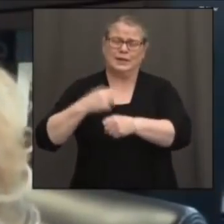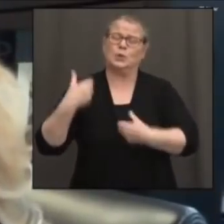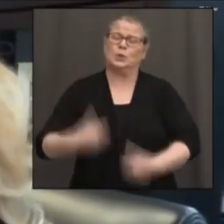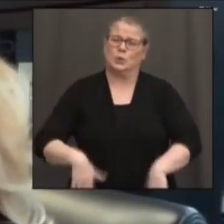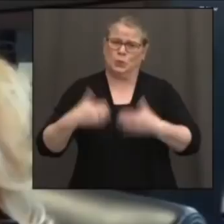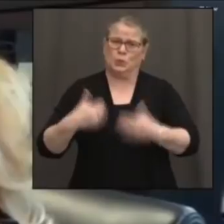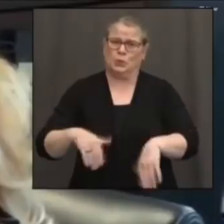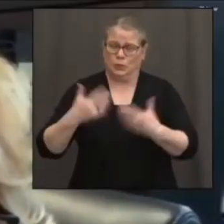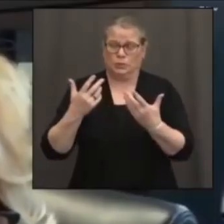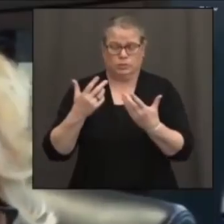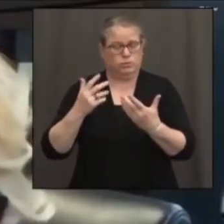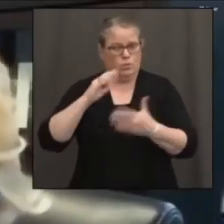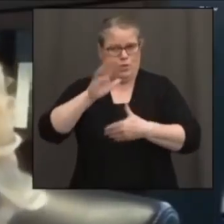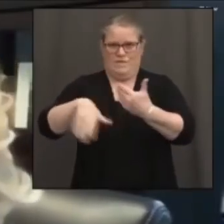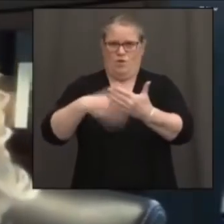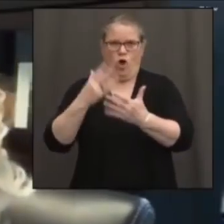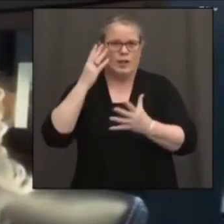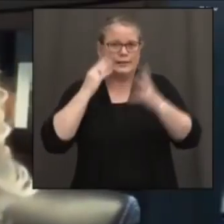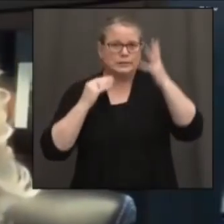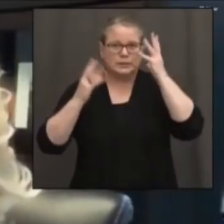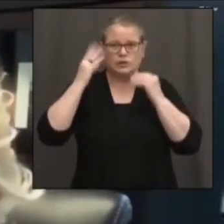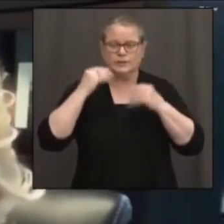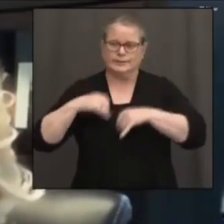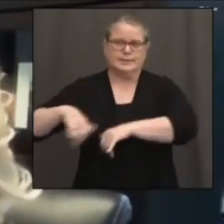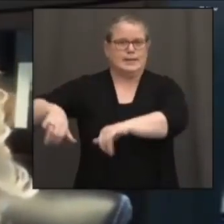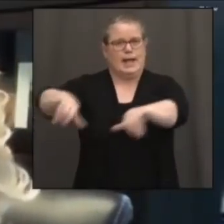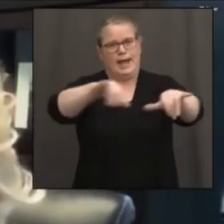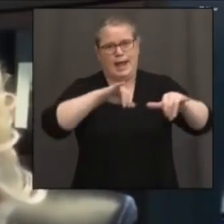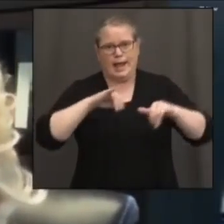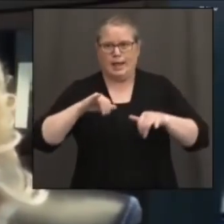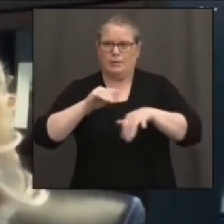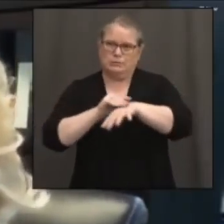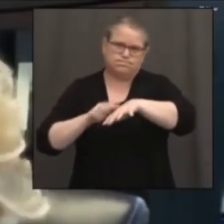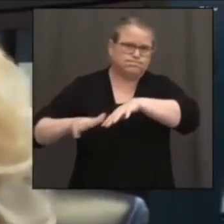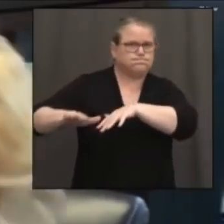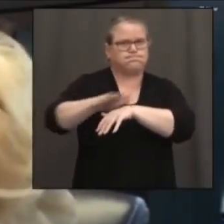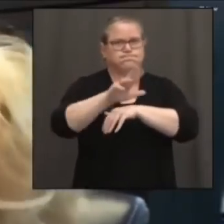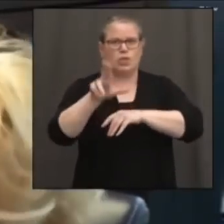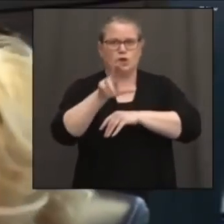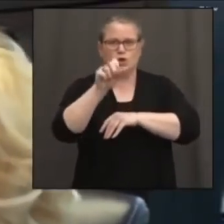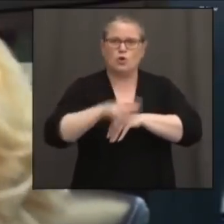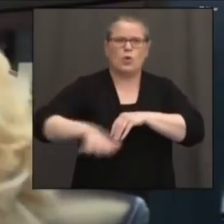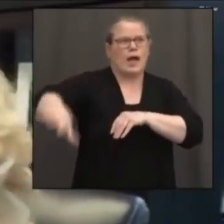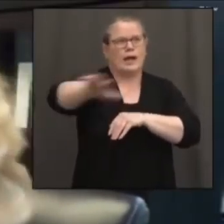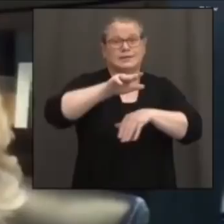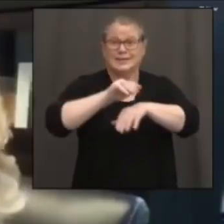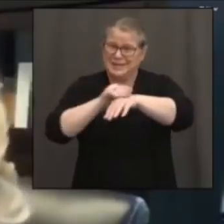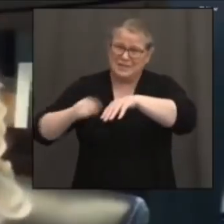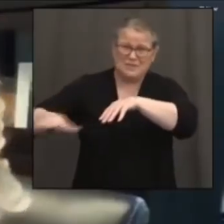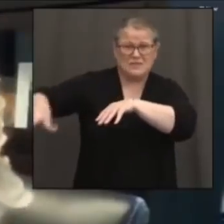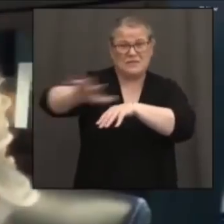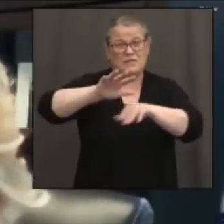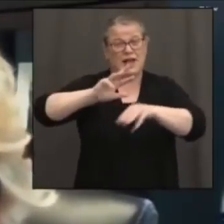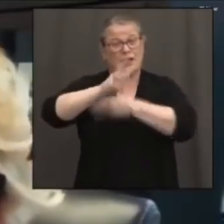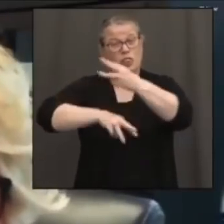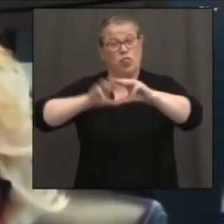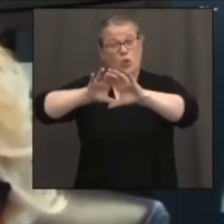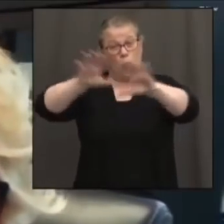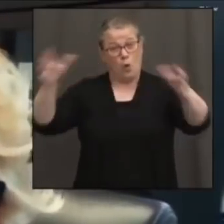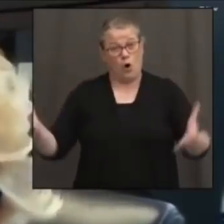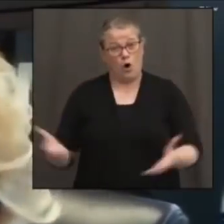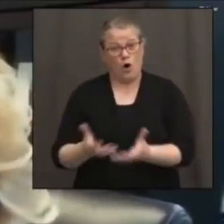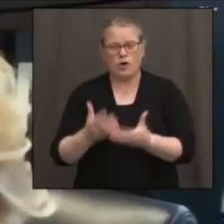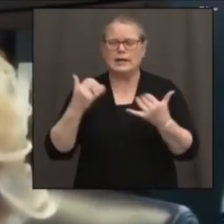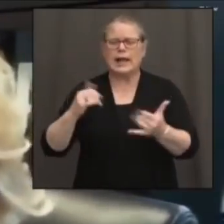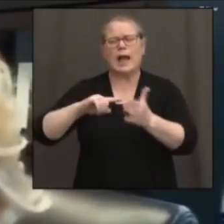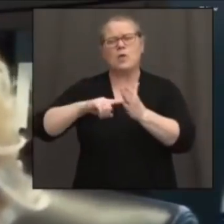and the world. And now as we're kind of coming out of it, 14 months into this and kind of seeing, maybe a little light at the end of the tunnel